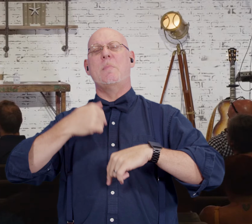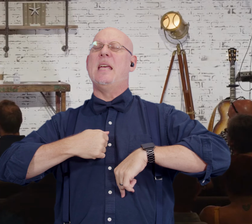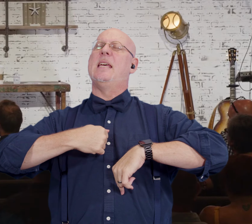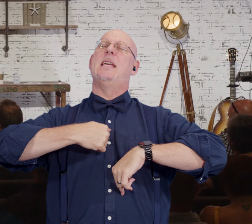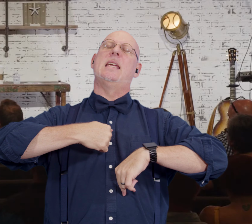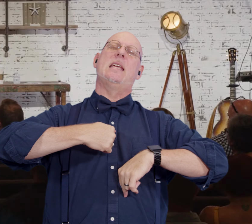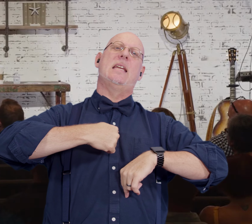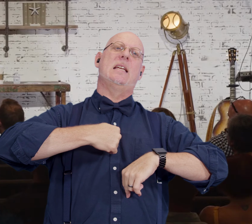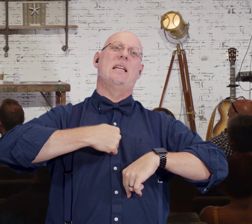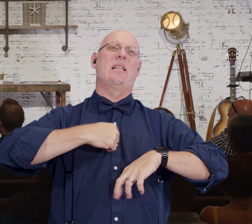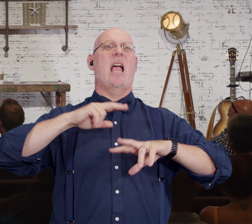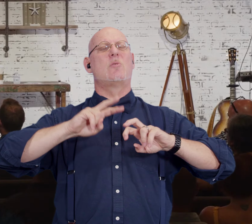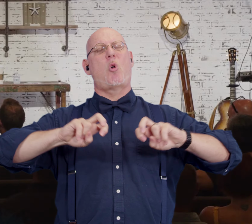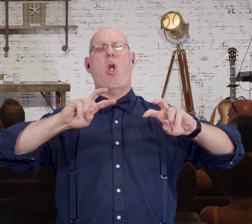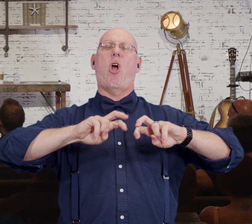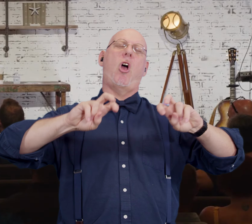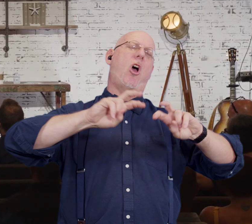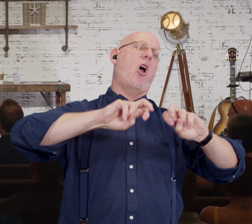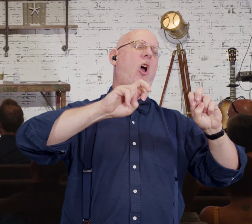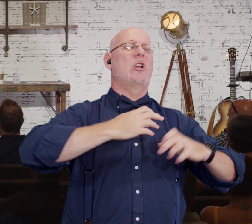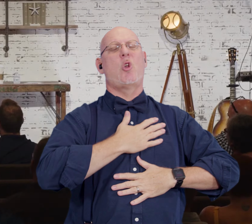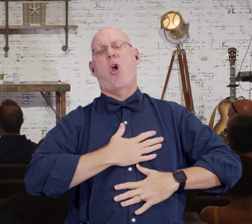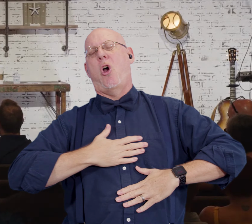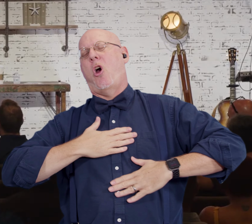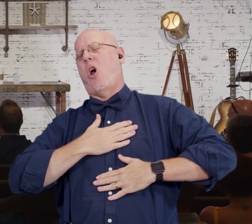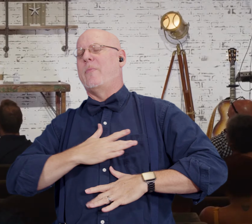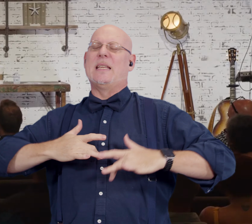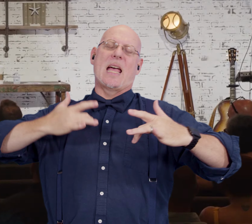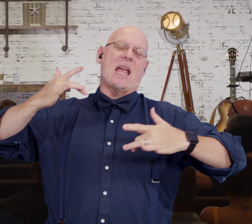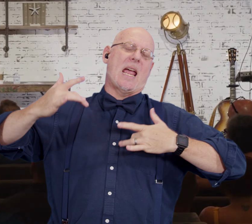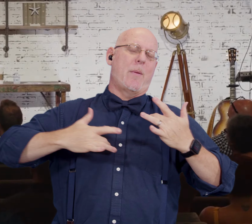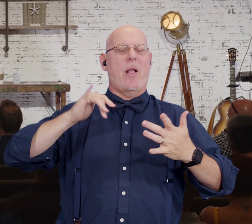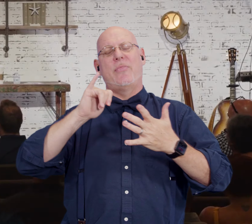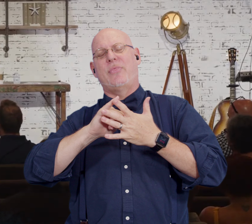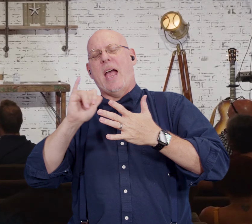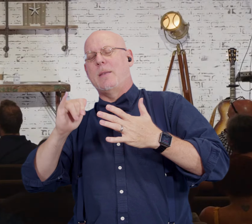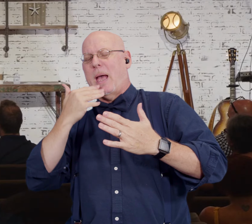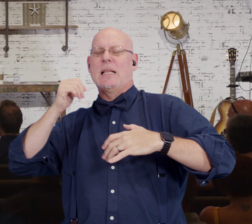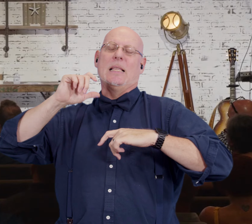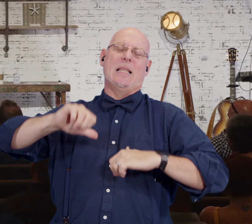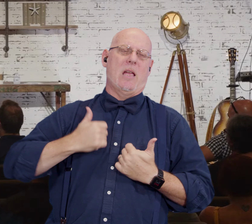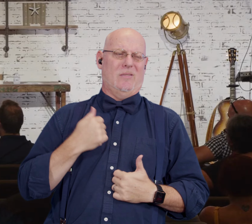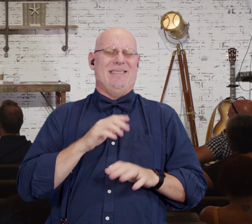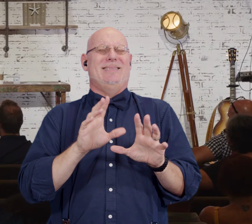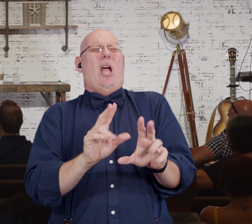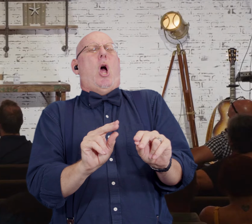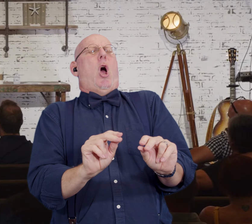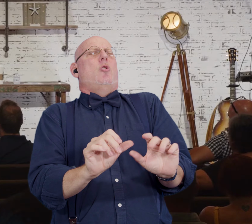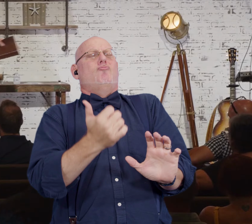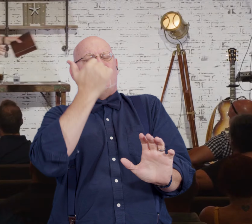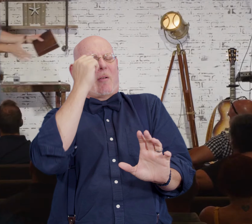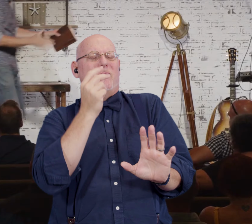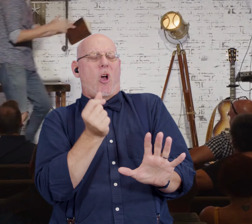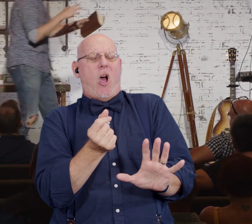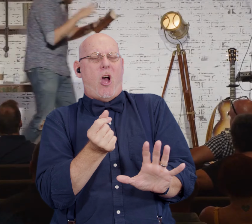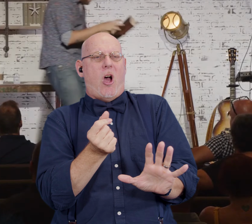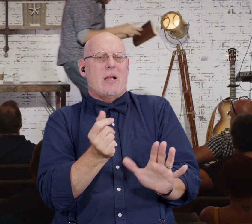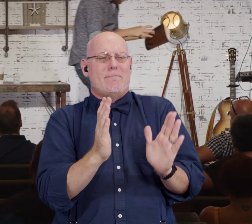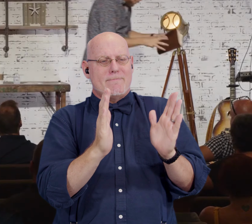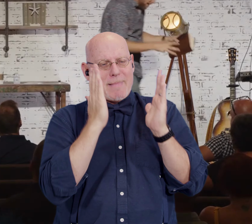me. It's exploration. Enjoyment, excitement, that's it, that's where it is. And we're all like, no, you dumb dog,